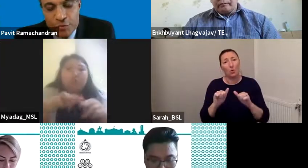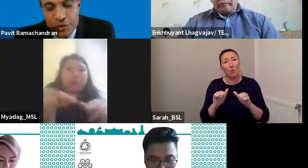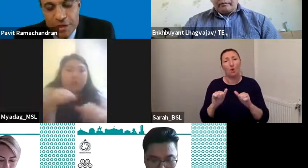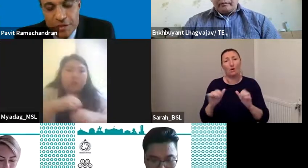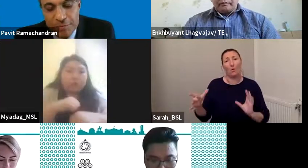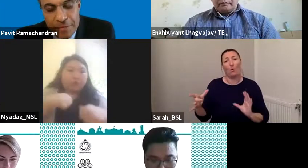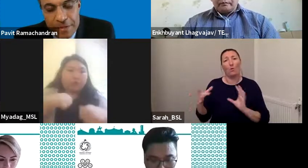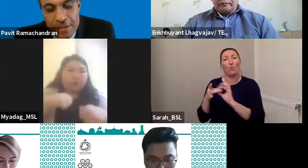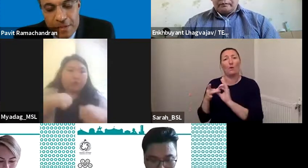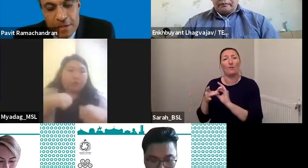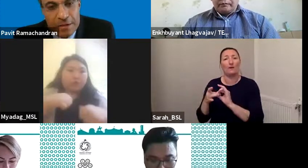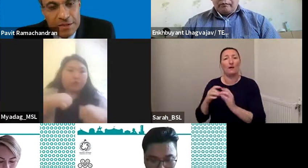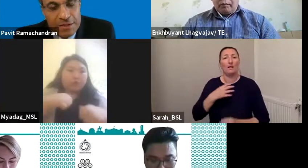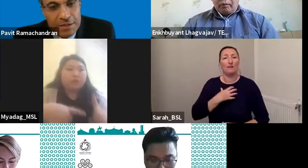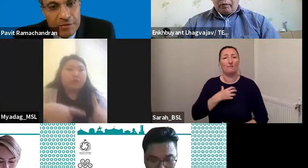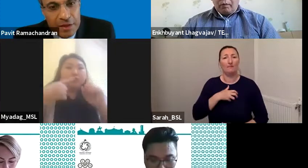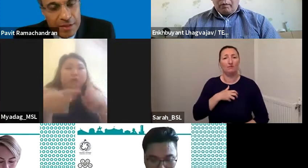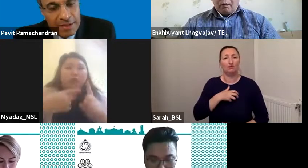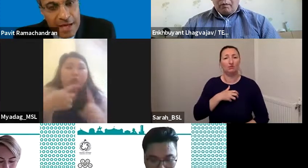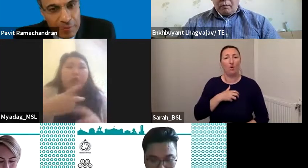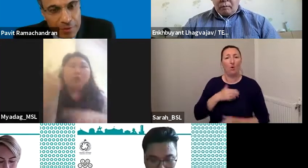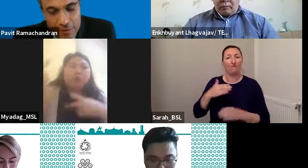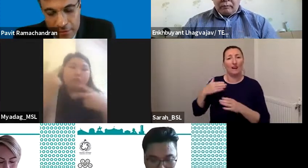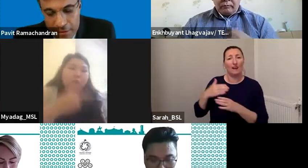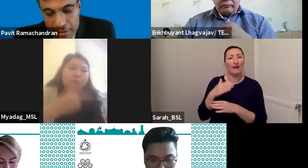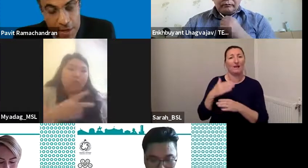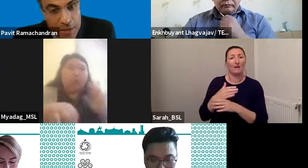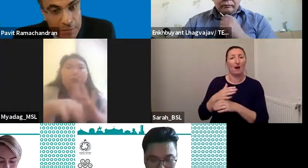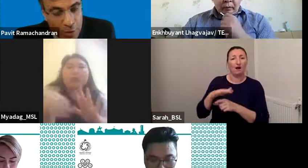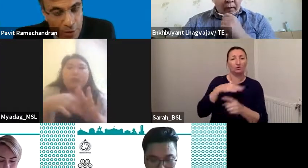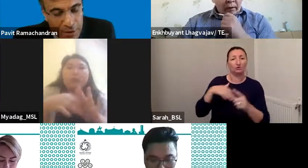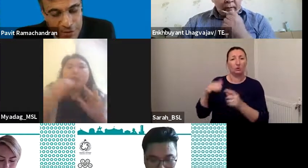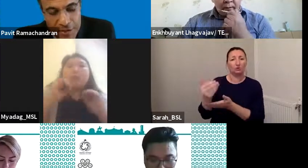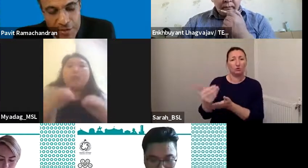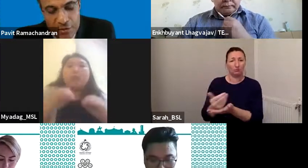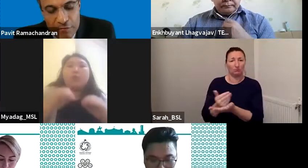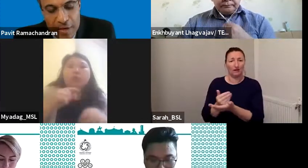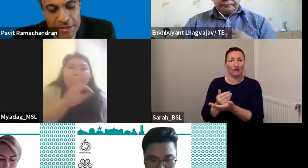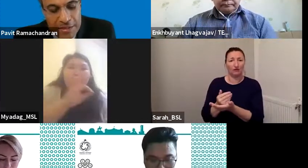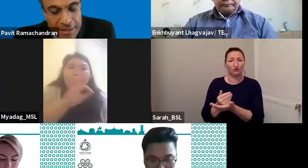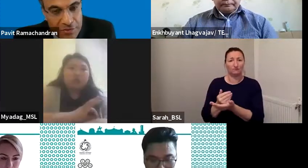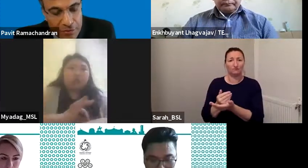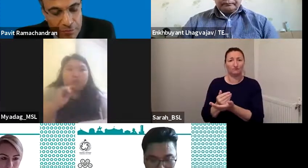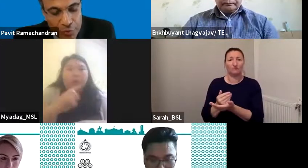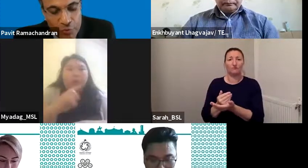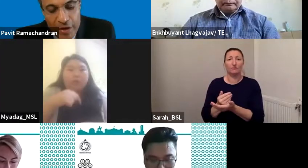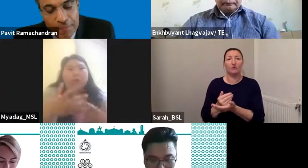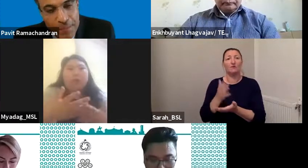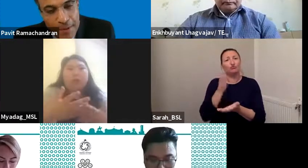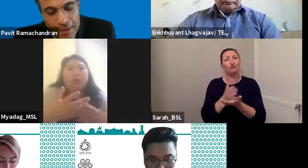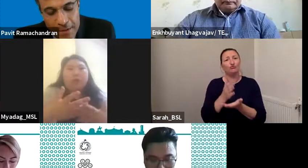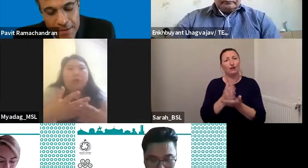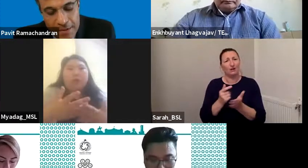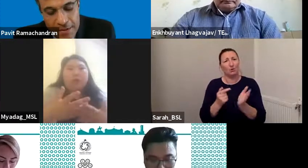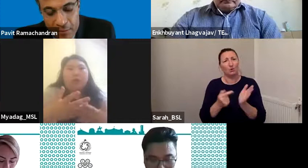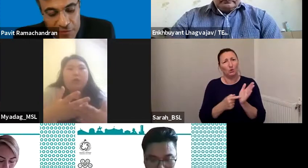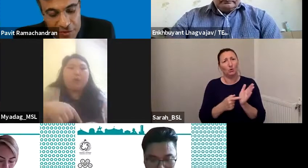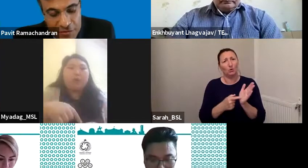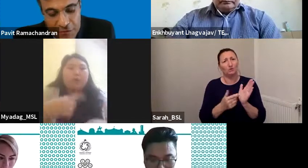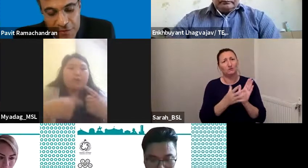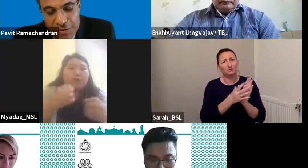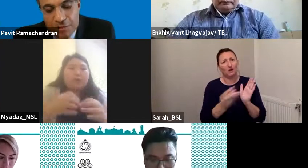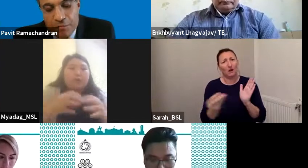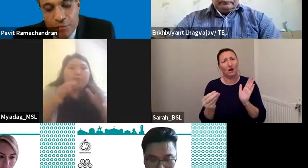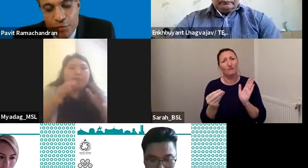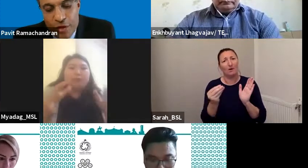Labour and Social Protection. This is really an example and an important illustration of a multi-sectoral program. Some